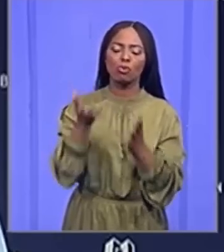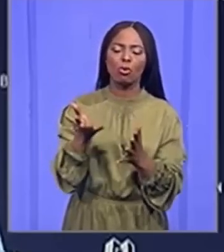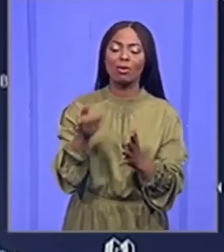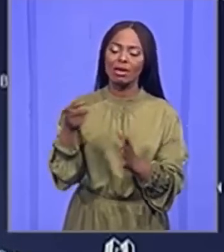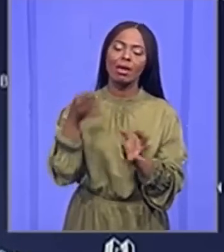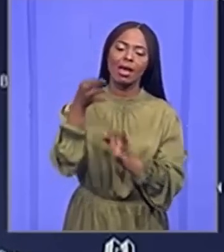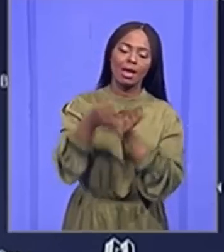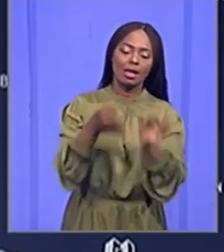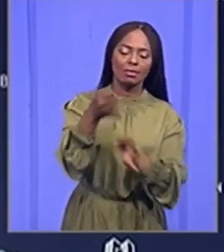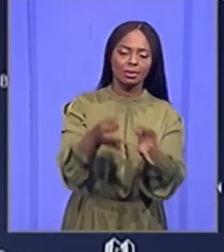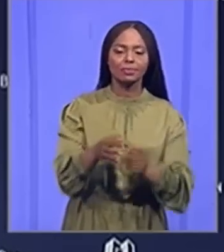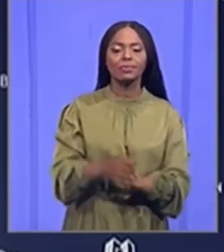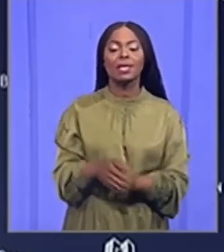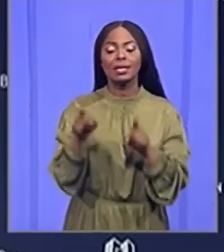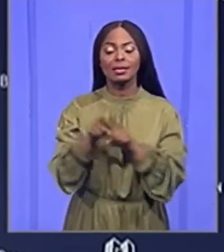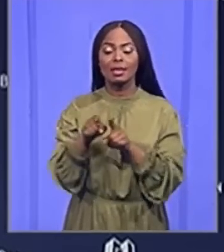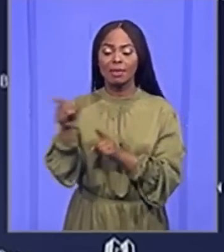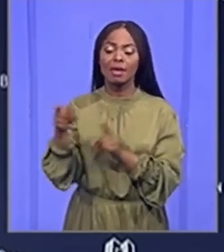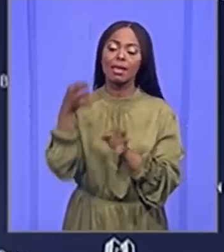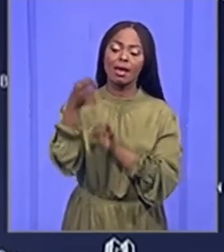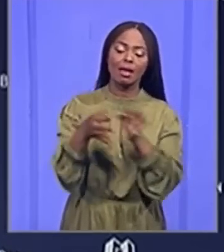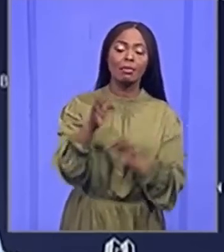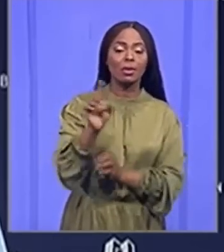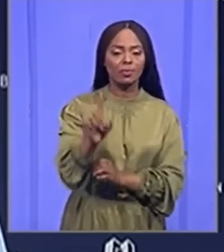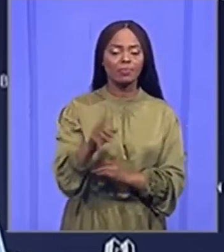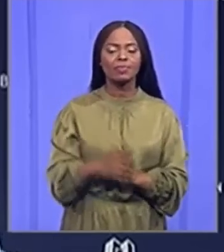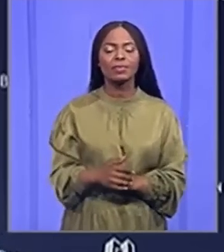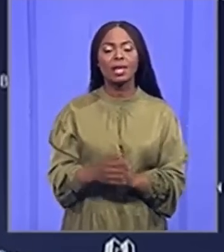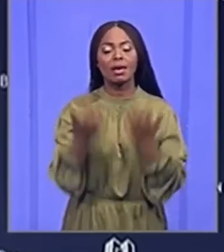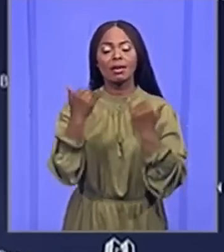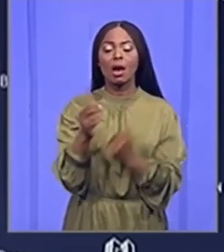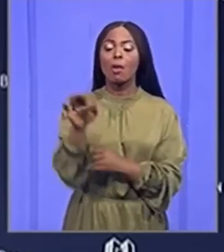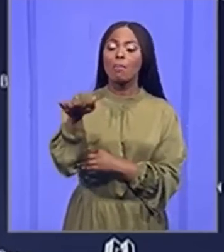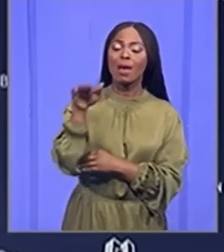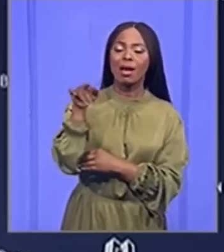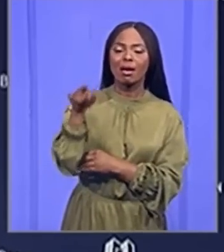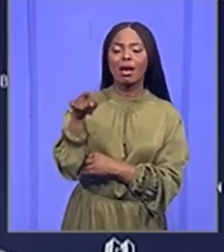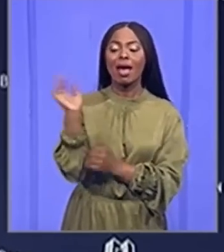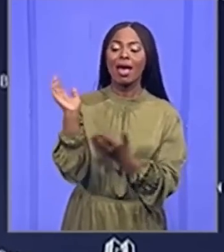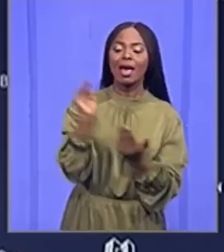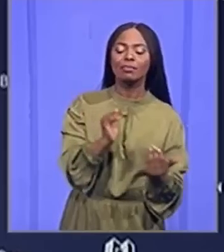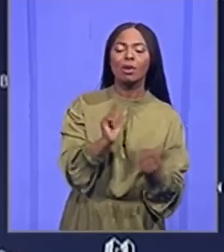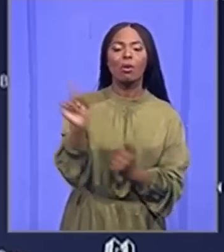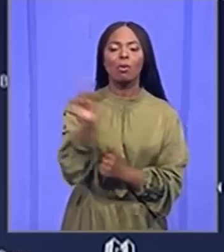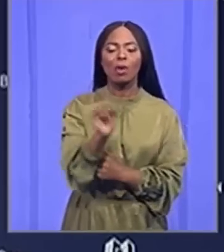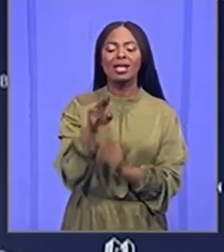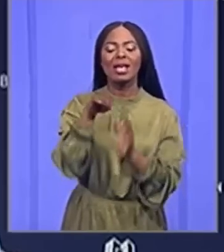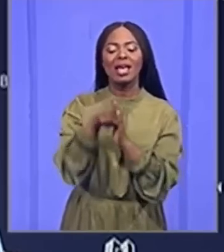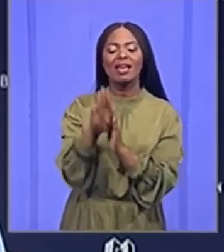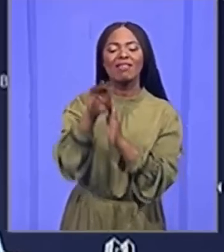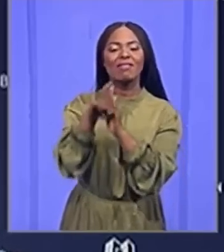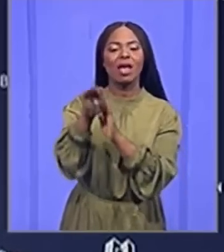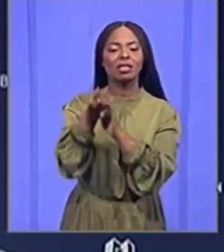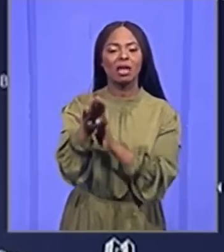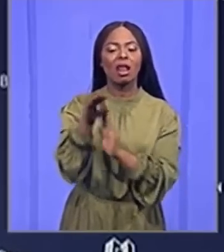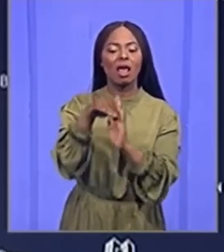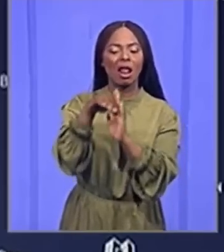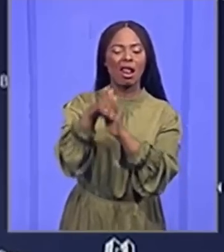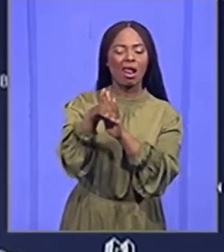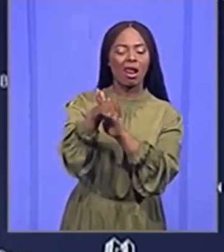jwale. O tlhalositše le gore ga jwale se ile gore bona bjalo ka banka ba se lebeletše ke go bona gore inflation e ya